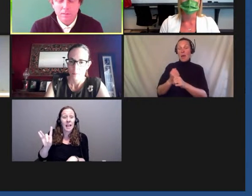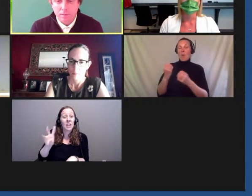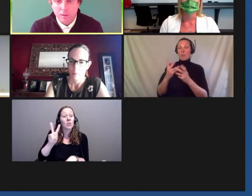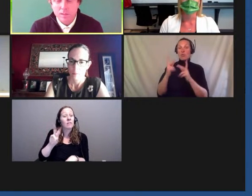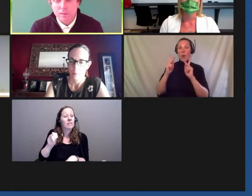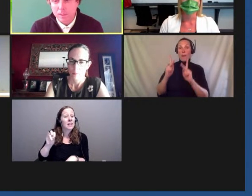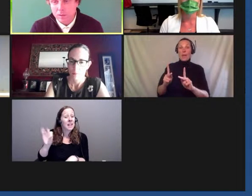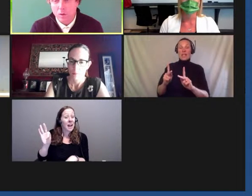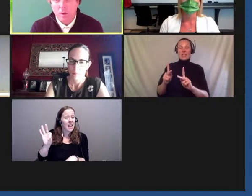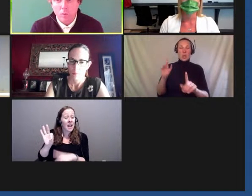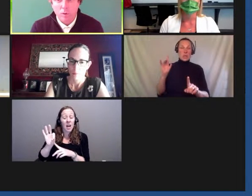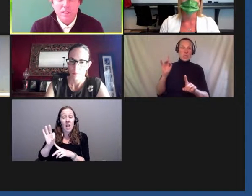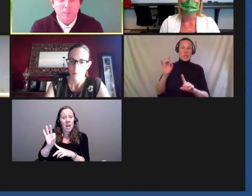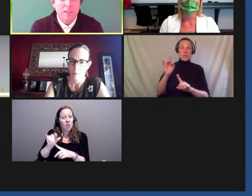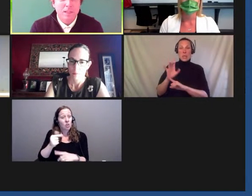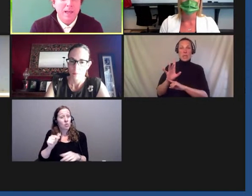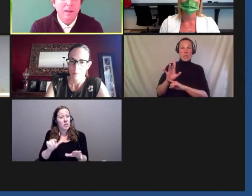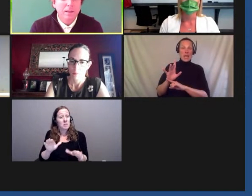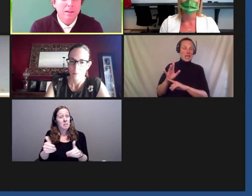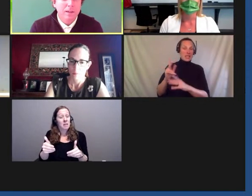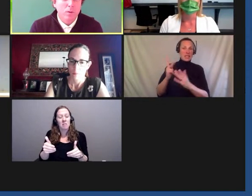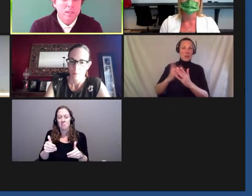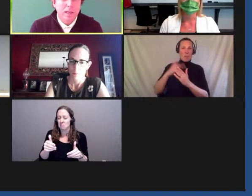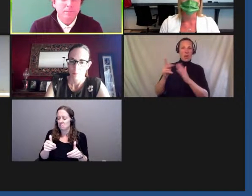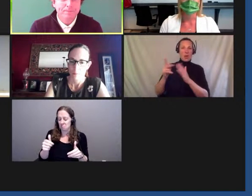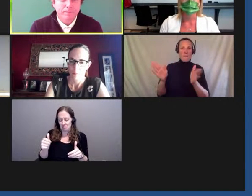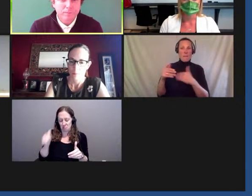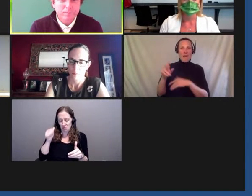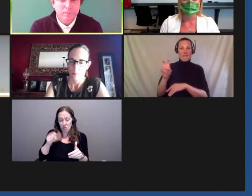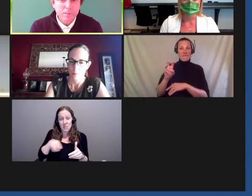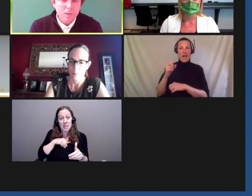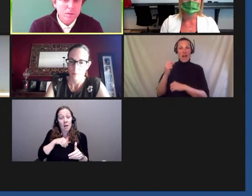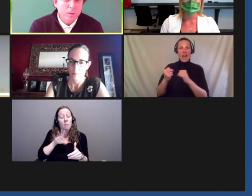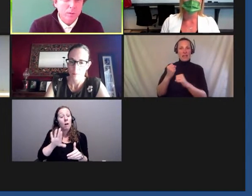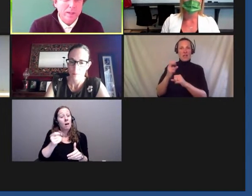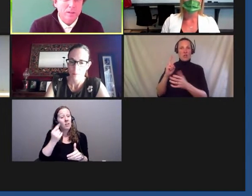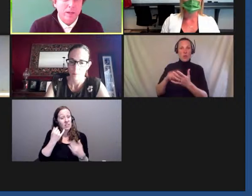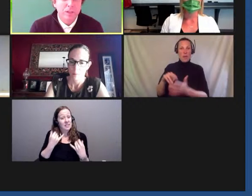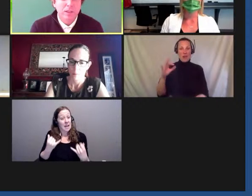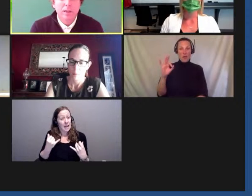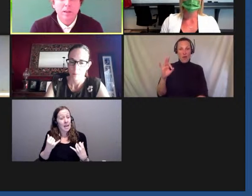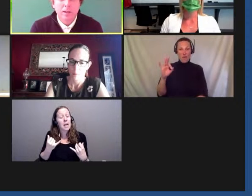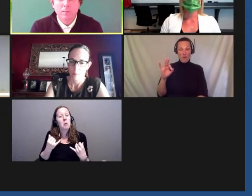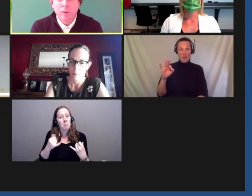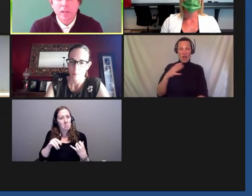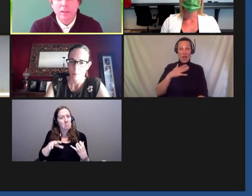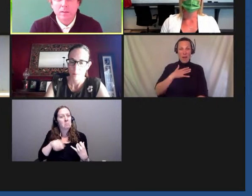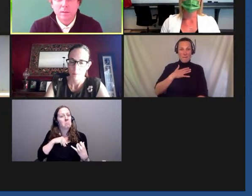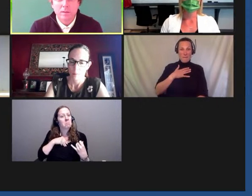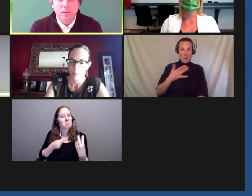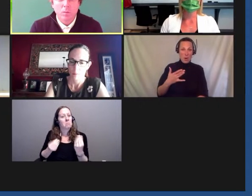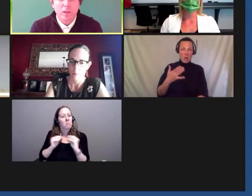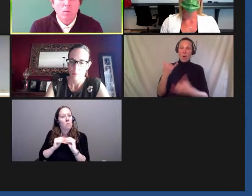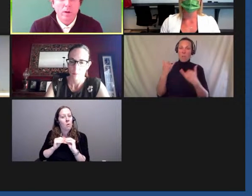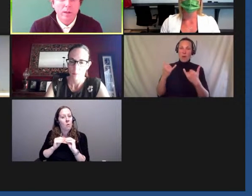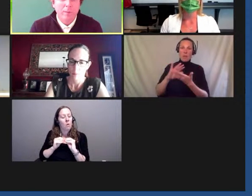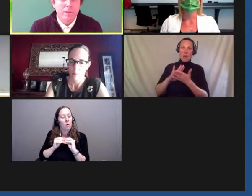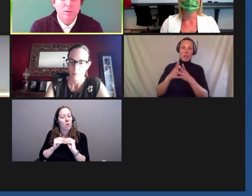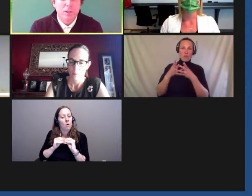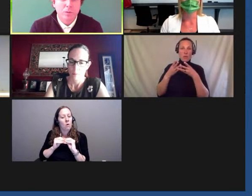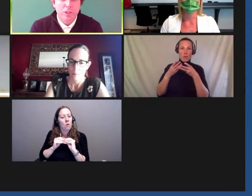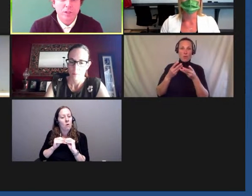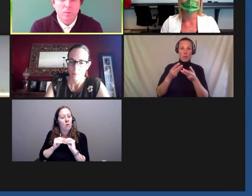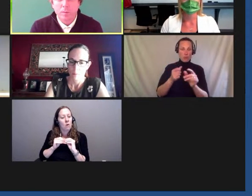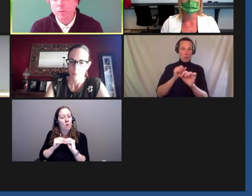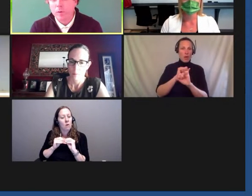and it's a lot more accepted today than it was then. So we're in the right direction, but we don't want to come into